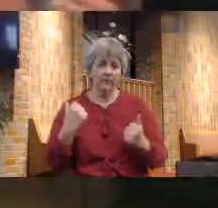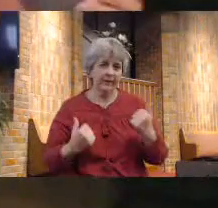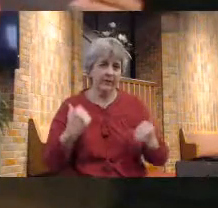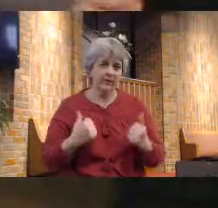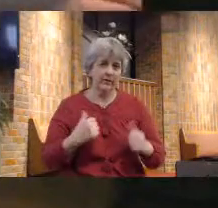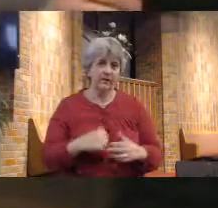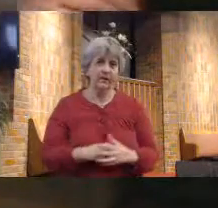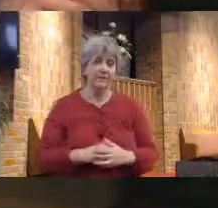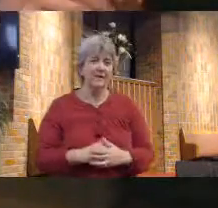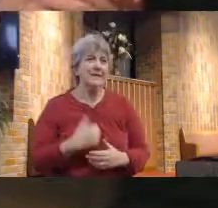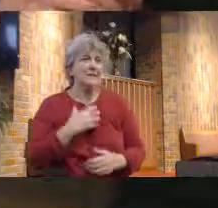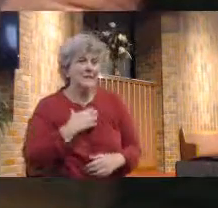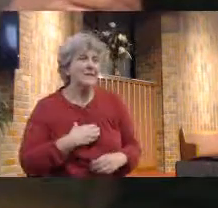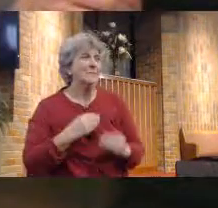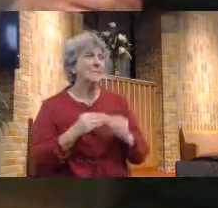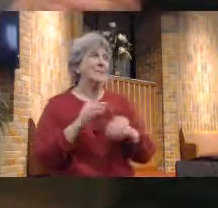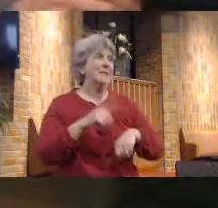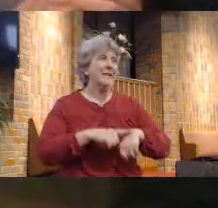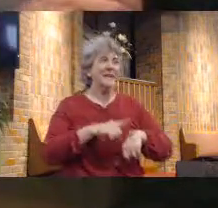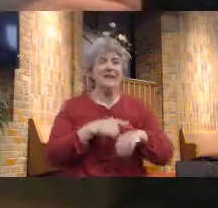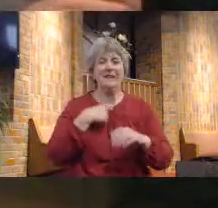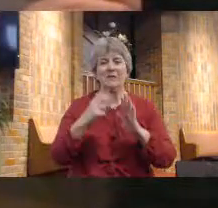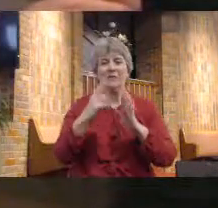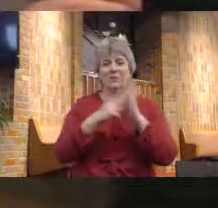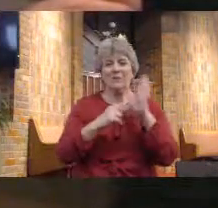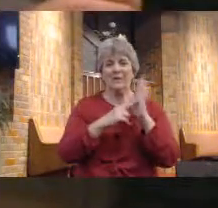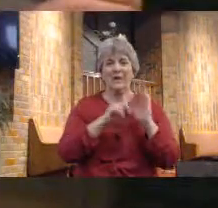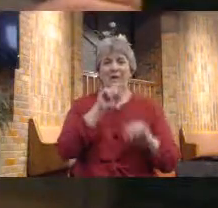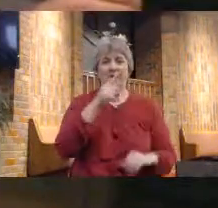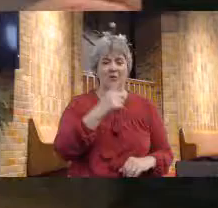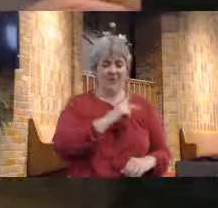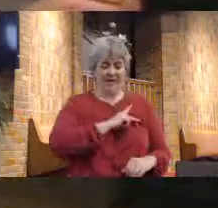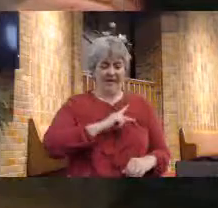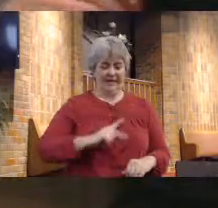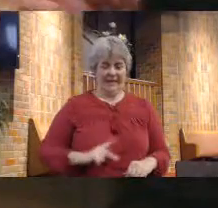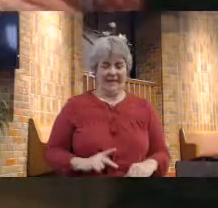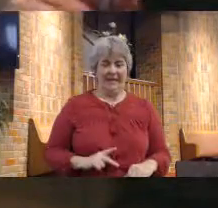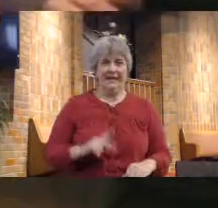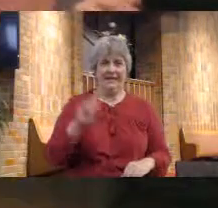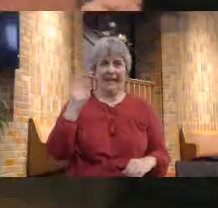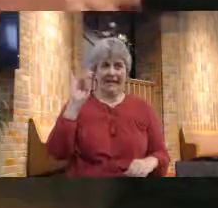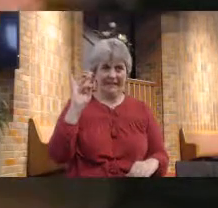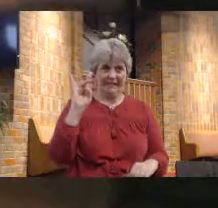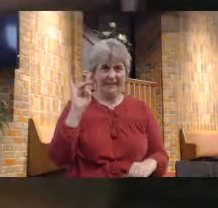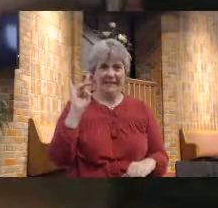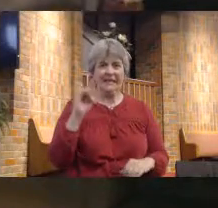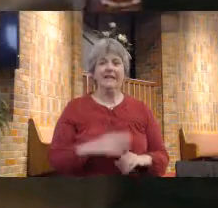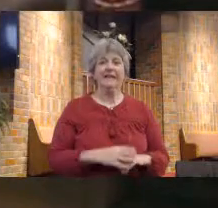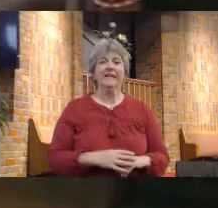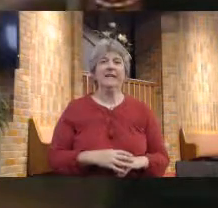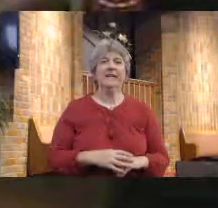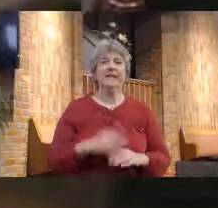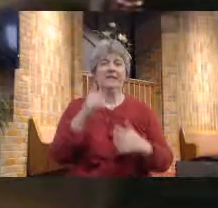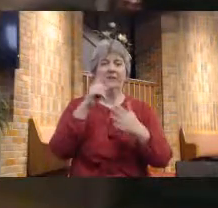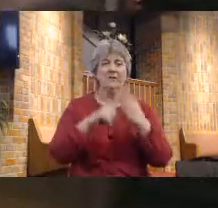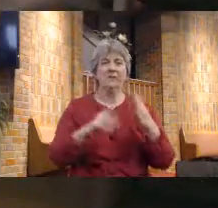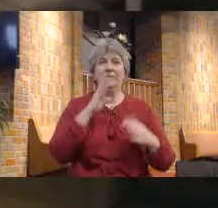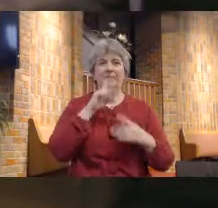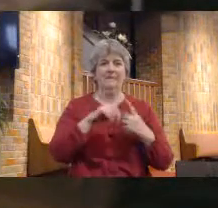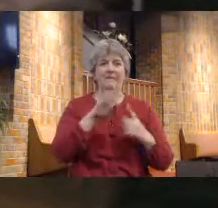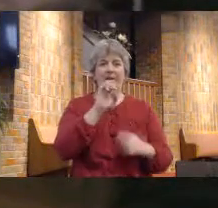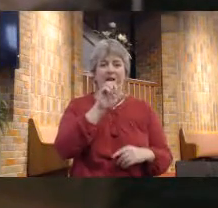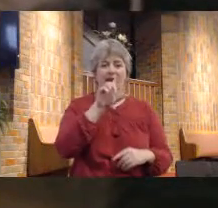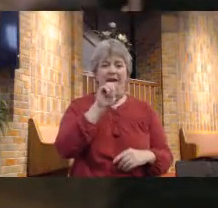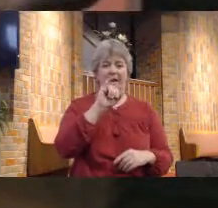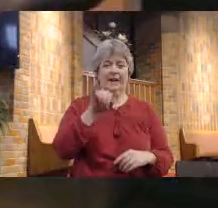If time would allow, we'd read from 1 Kings chapter 18 and the discussion that takes place there between Elijah and